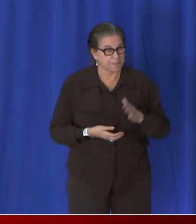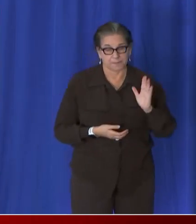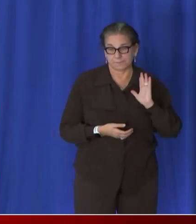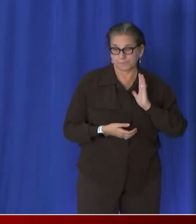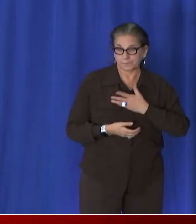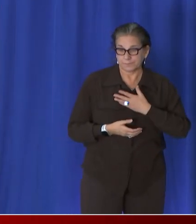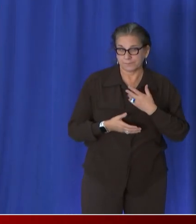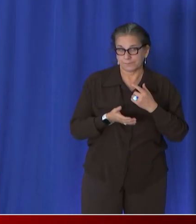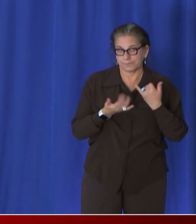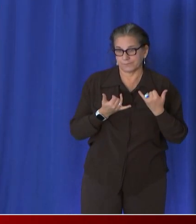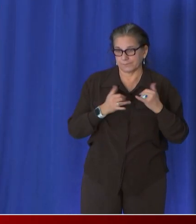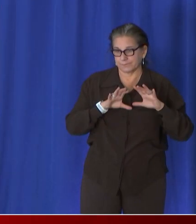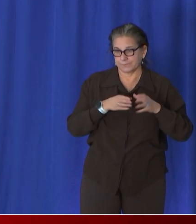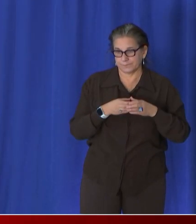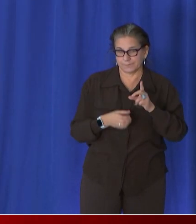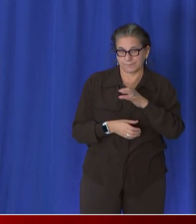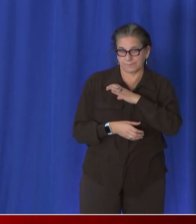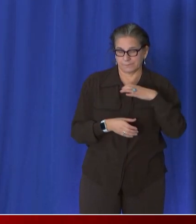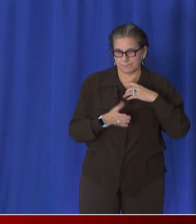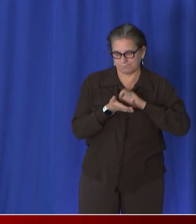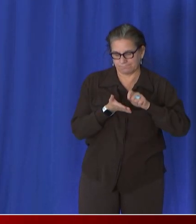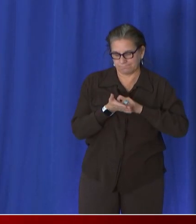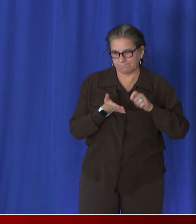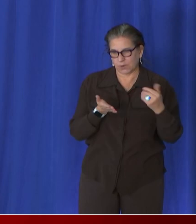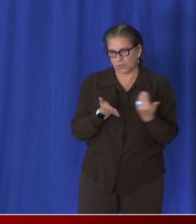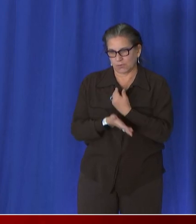for early childhood workers as well.